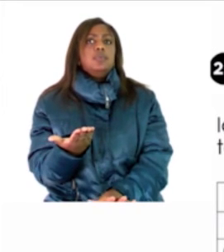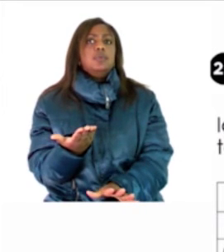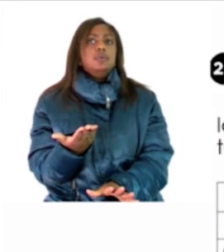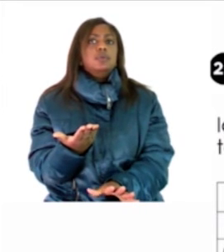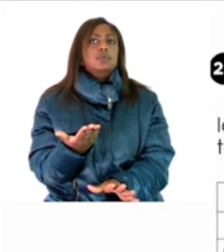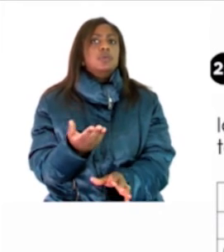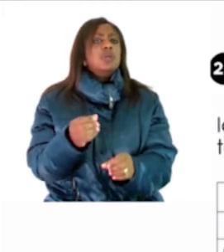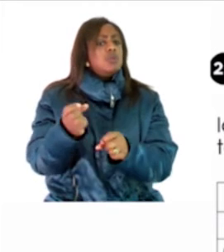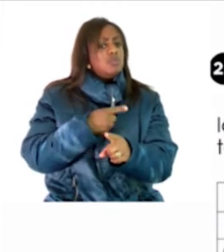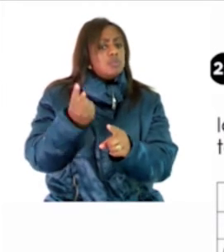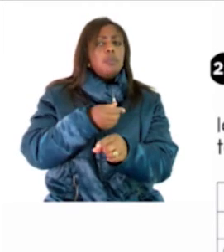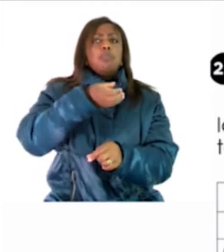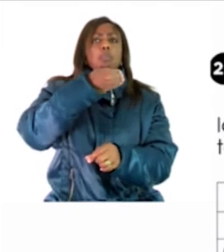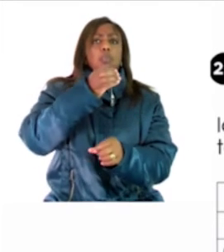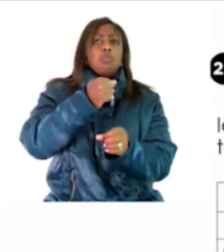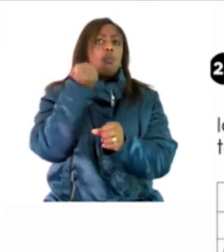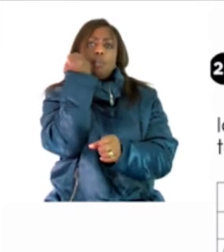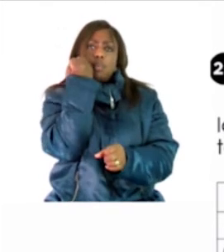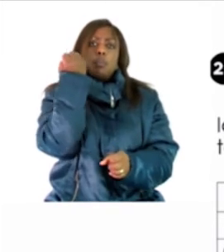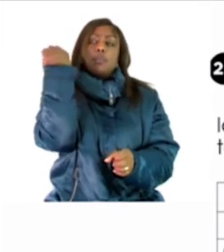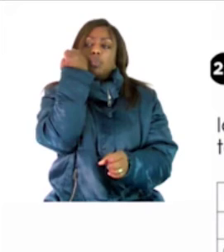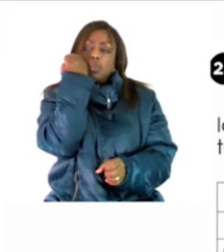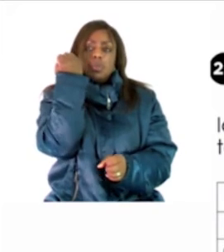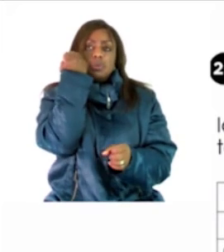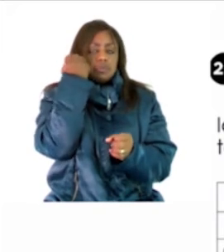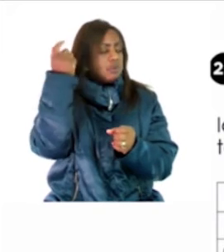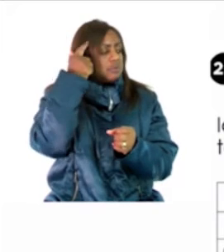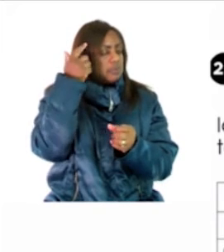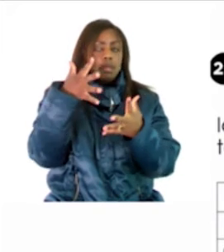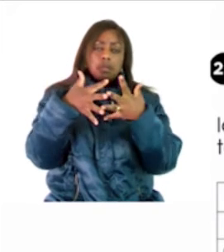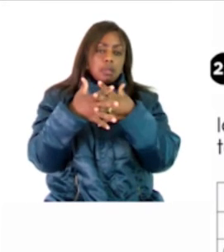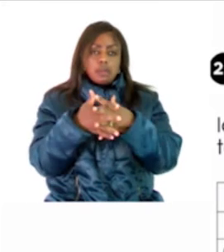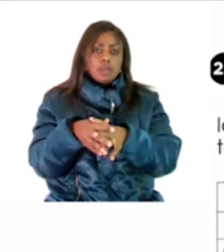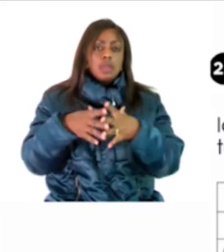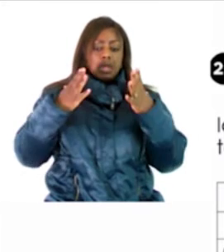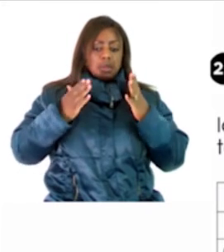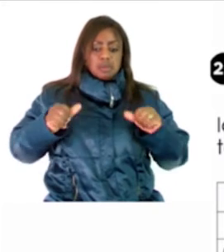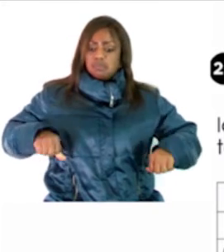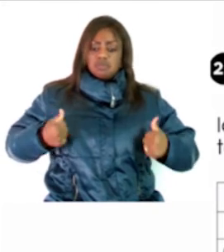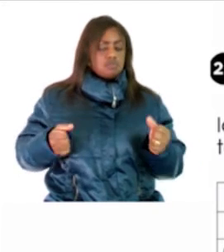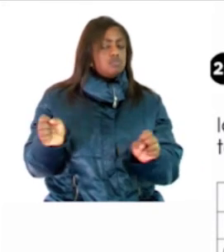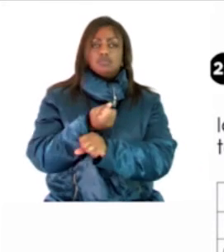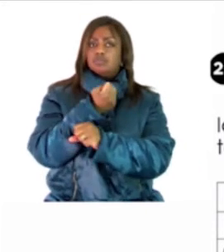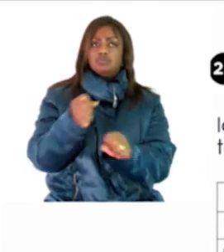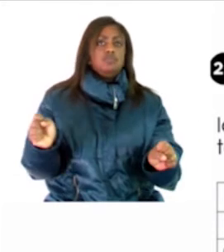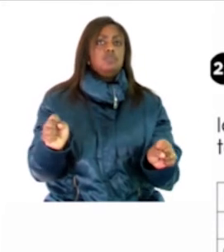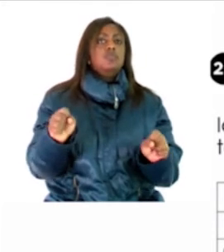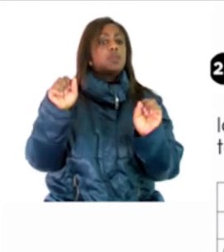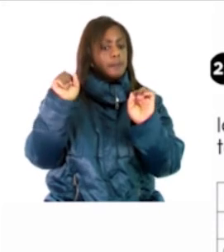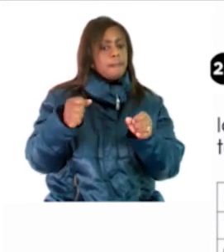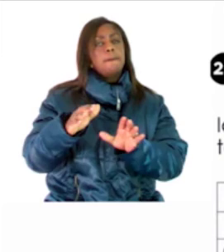if you take pills more than you're supposed to, it means you have heard of people that have died of overdose. It means that you